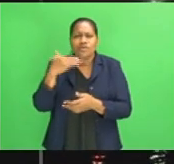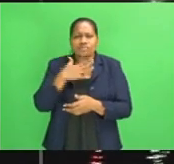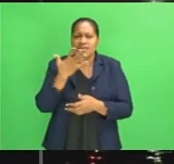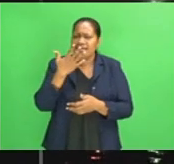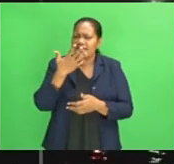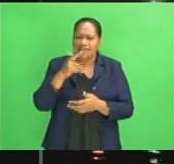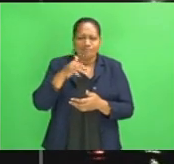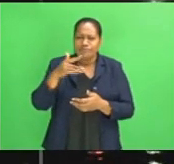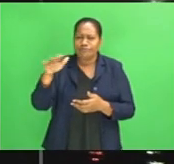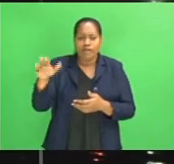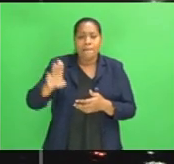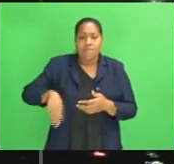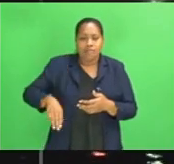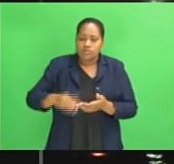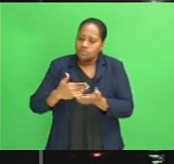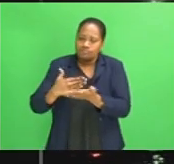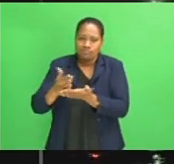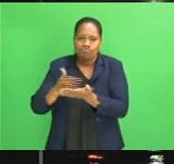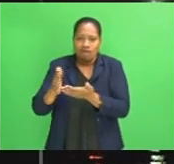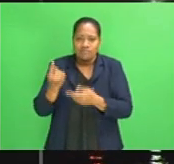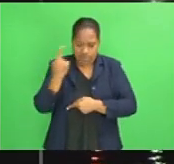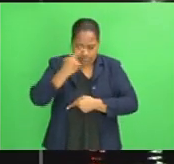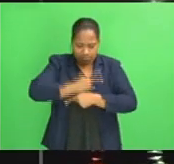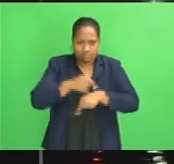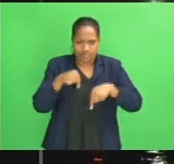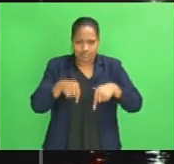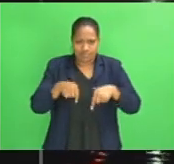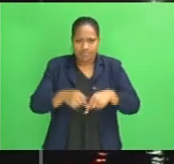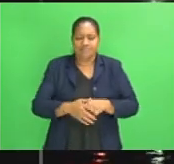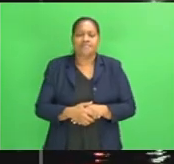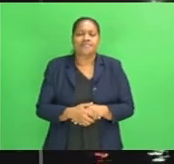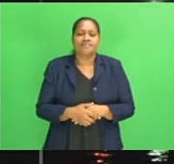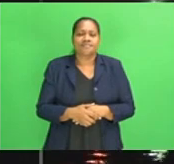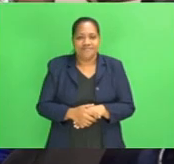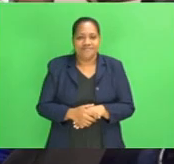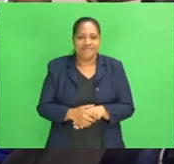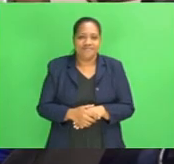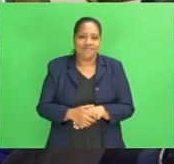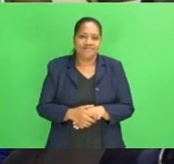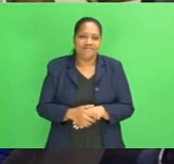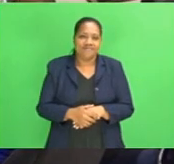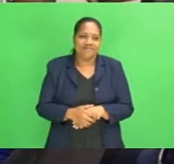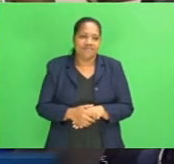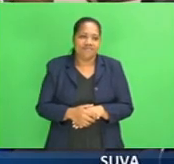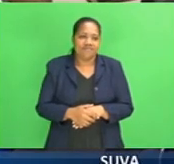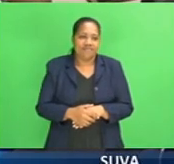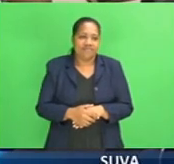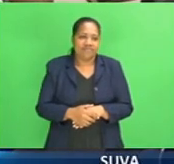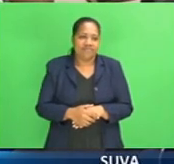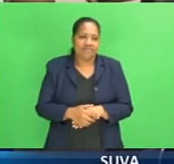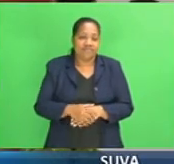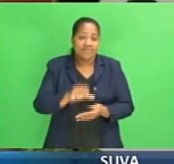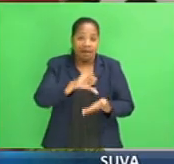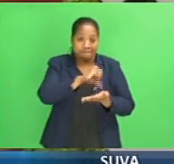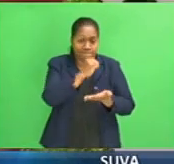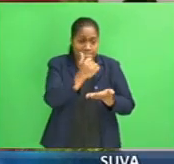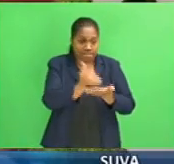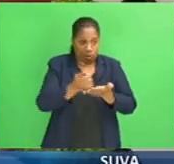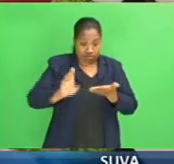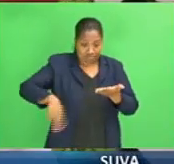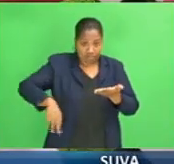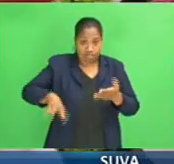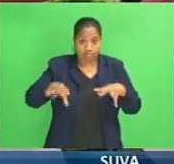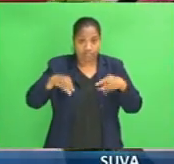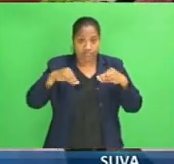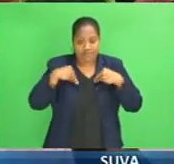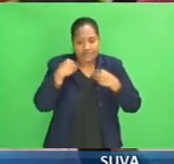388,071 members as of midnight. Apinisa Wangarandovo with the details. The amount each member receives will depend entirely on